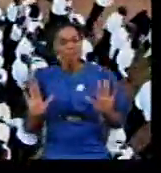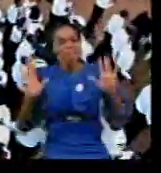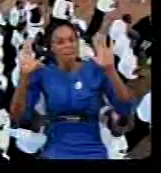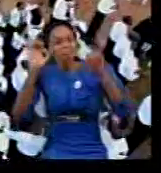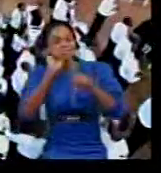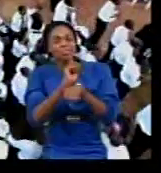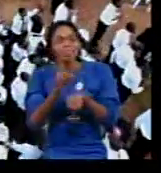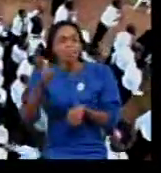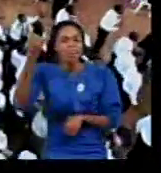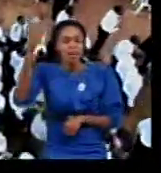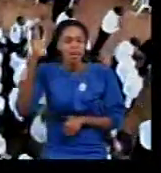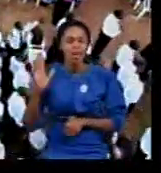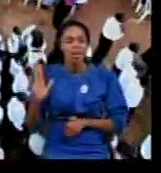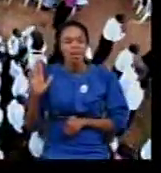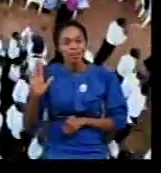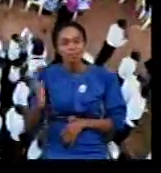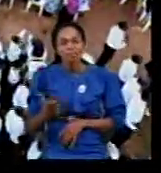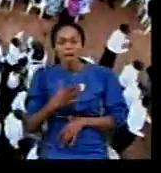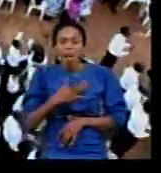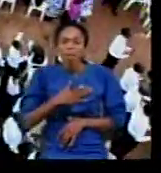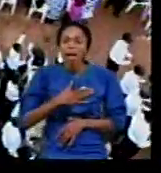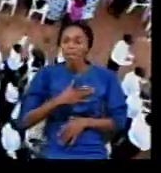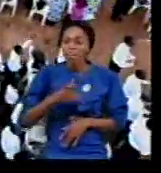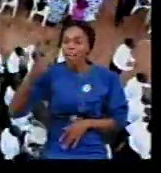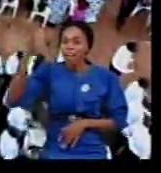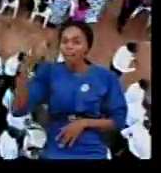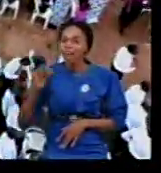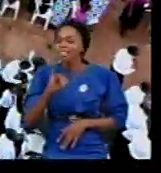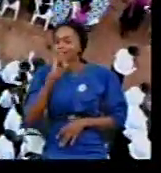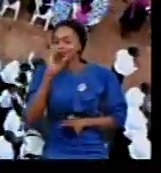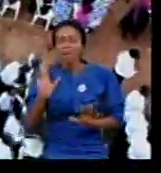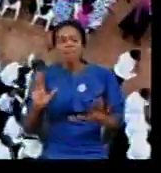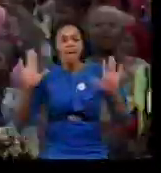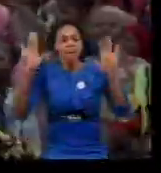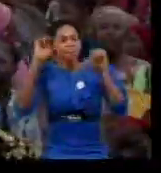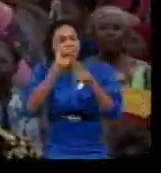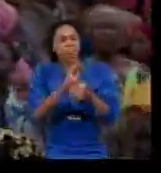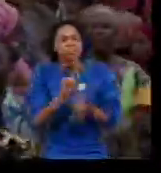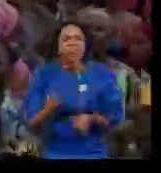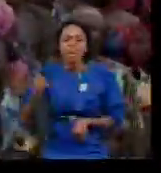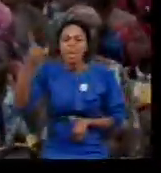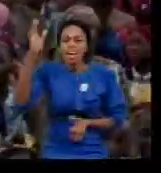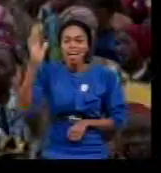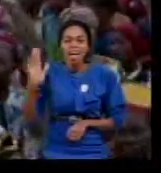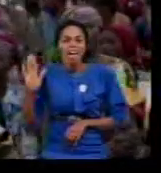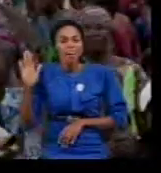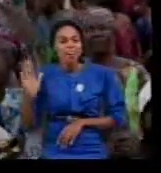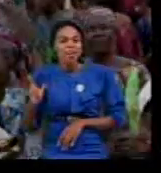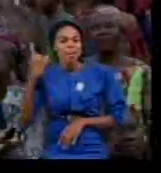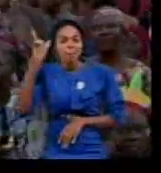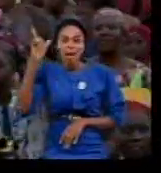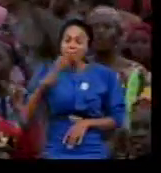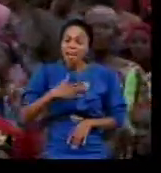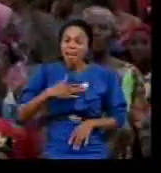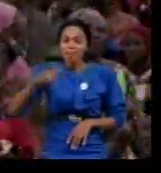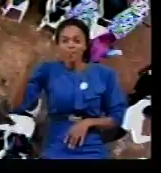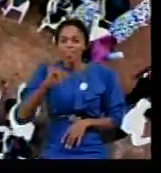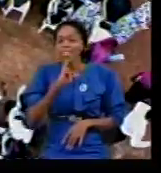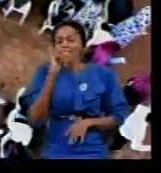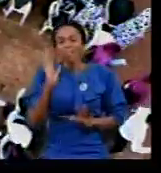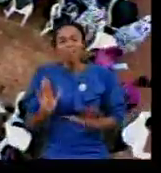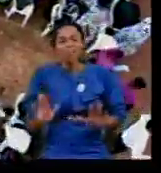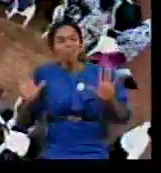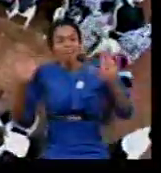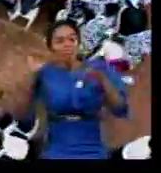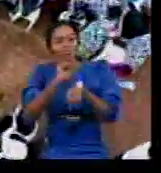the poorest, and then I'm the least in the poor family in Manasseh. And yet when this man gave the call, everybody in Manasseh, they